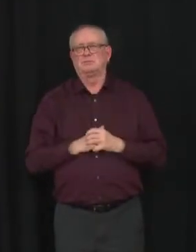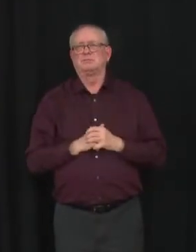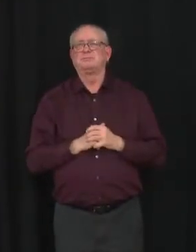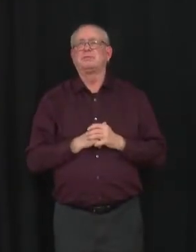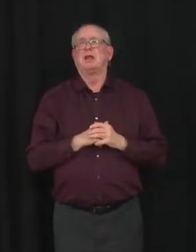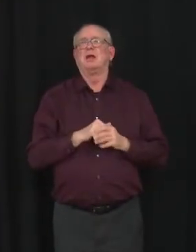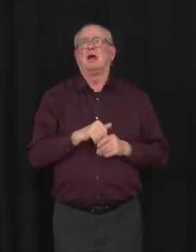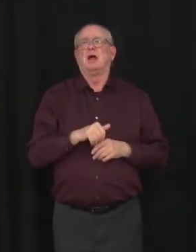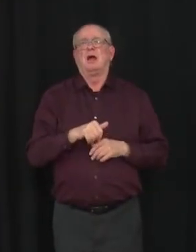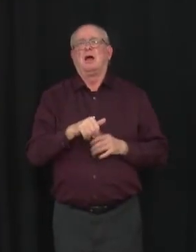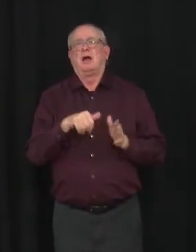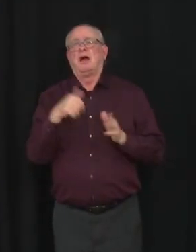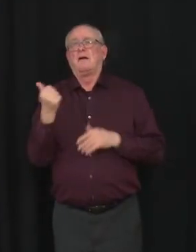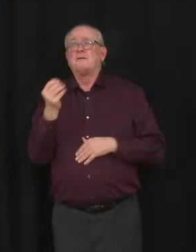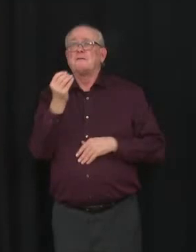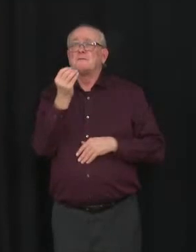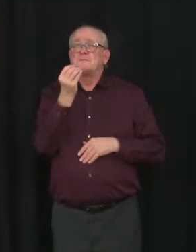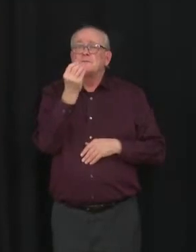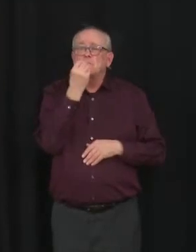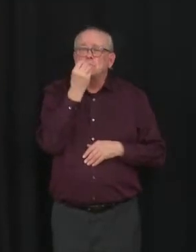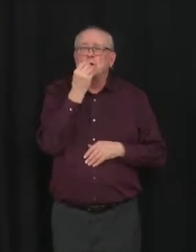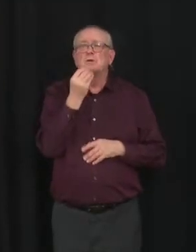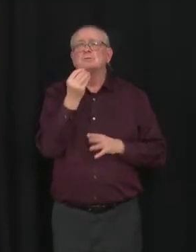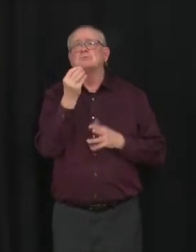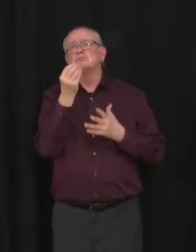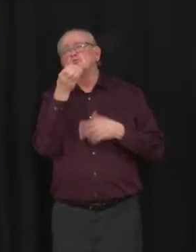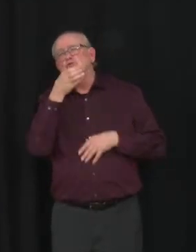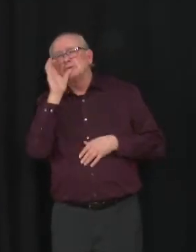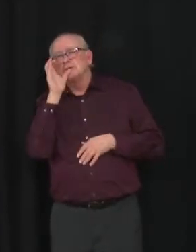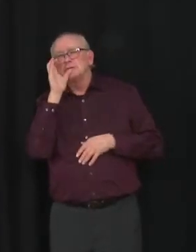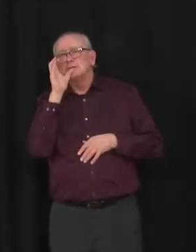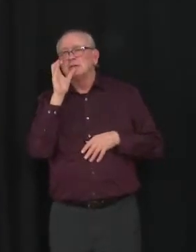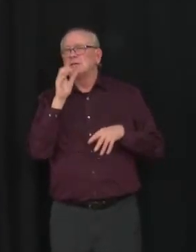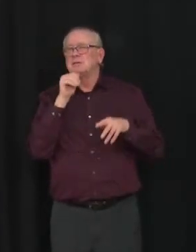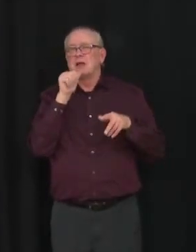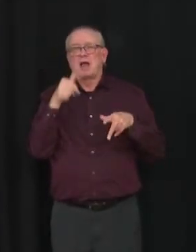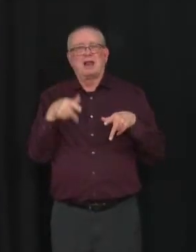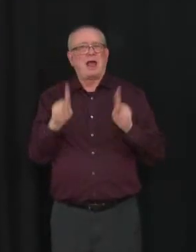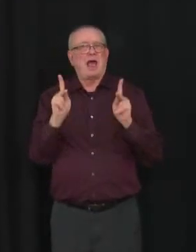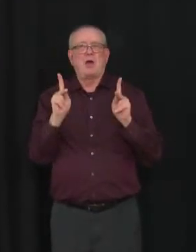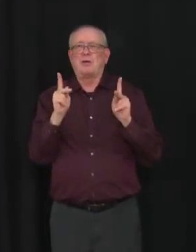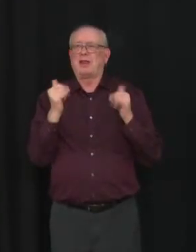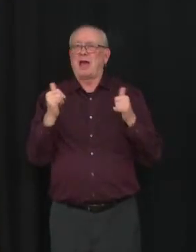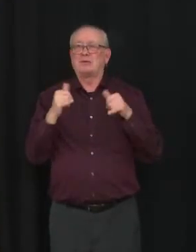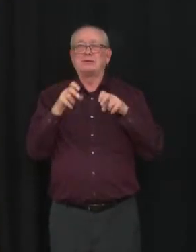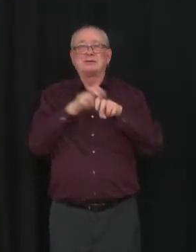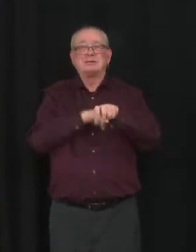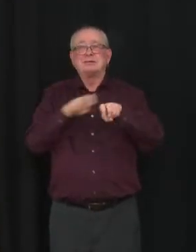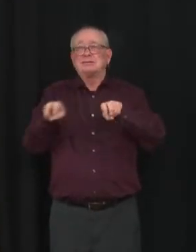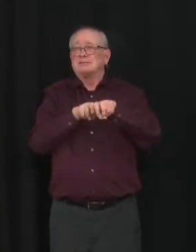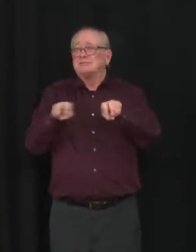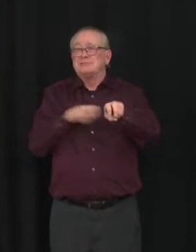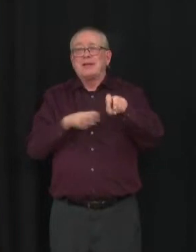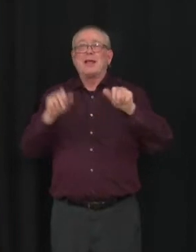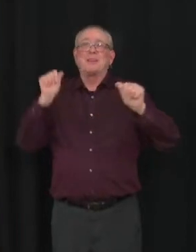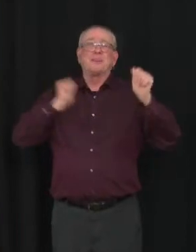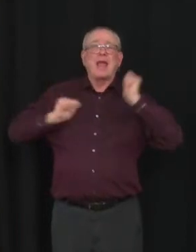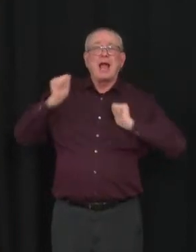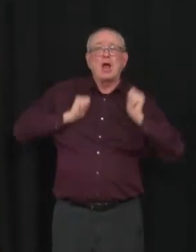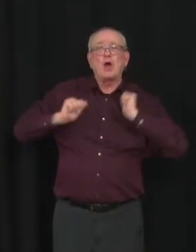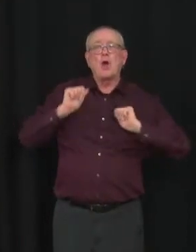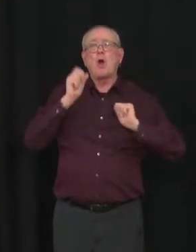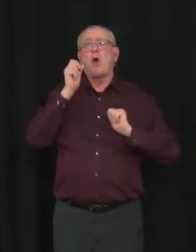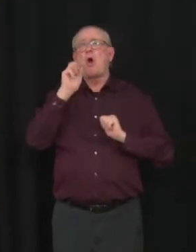Consuming food and drinks is not permitted in seated audience situations in large venues or during